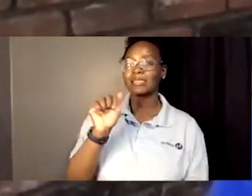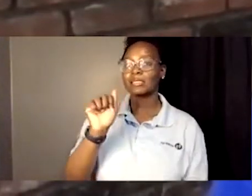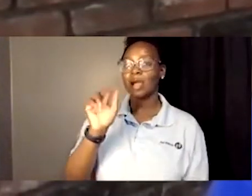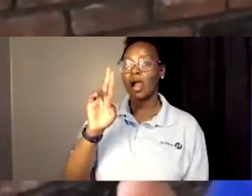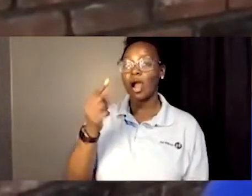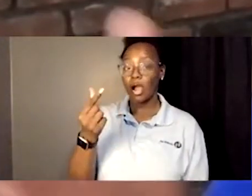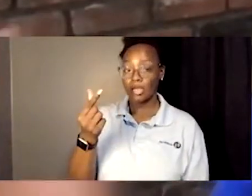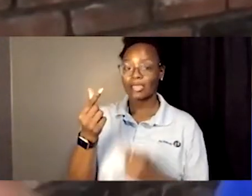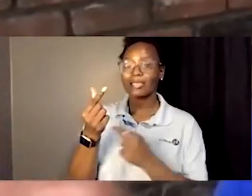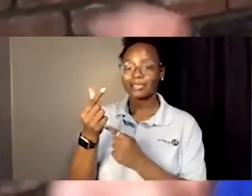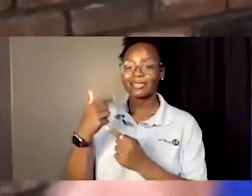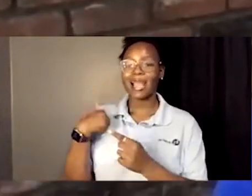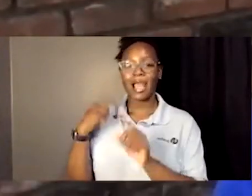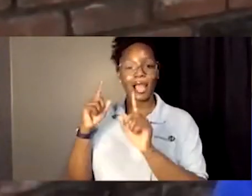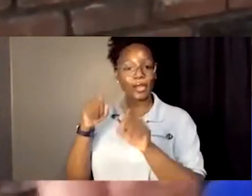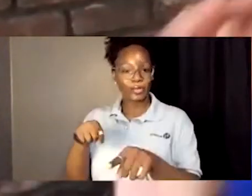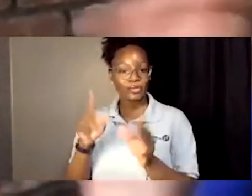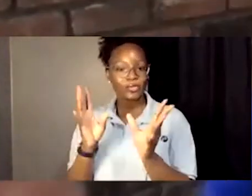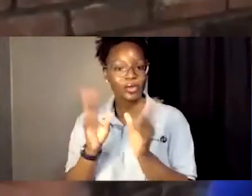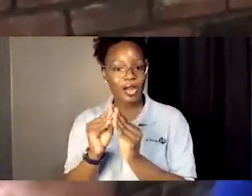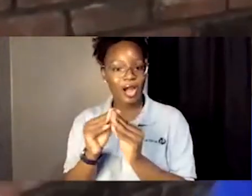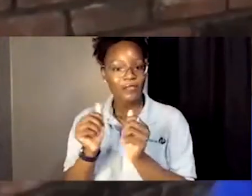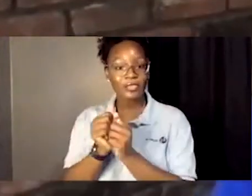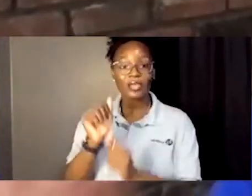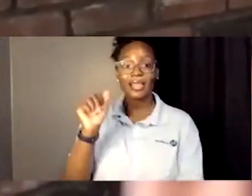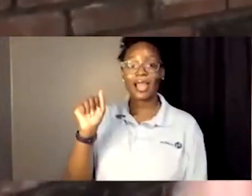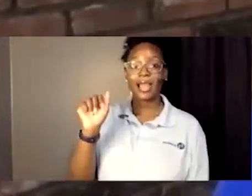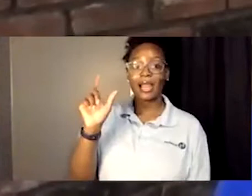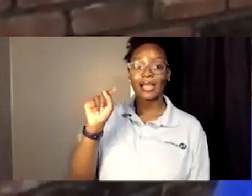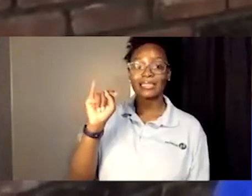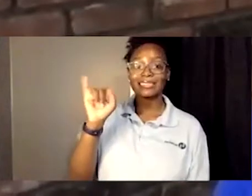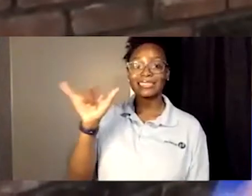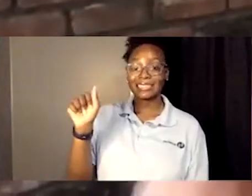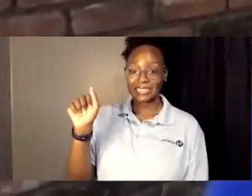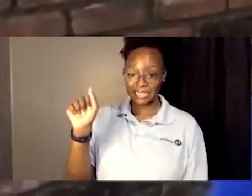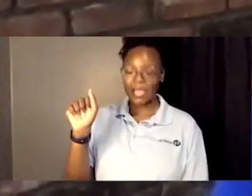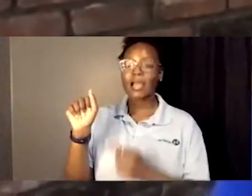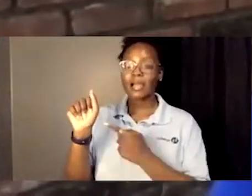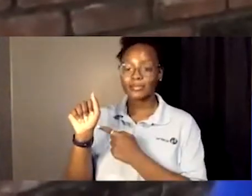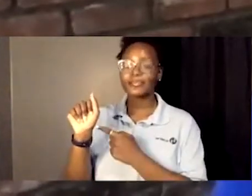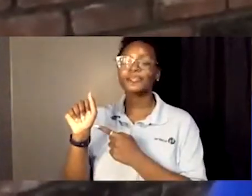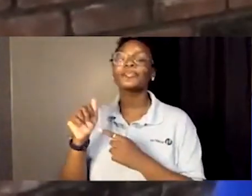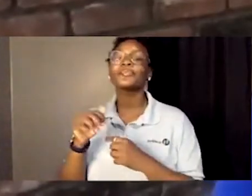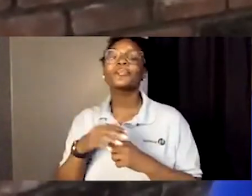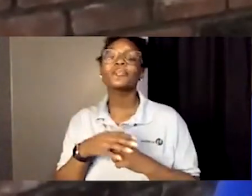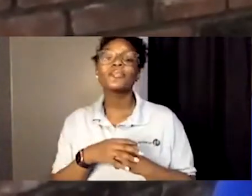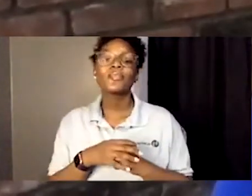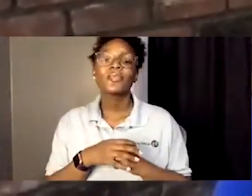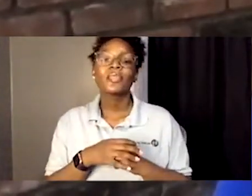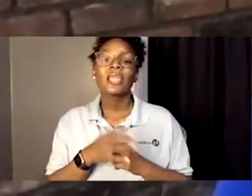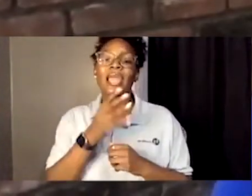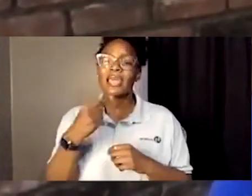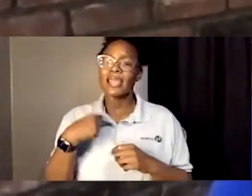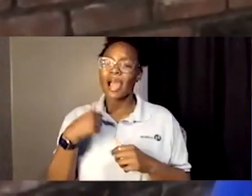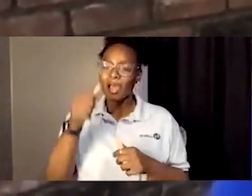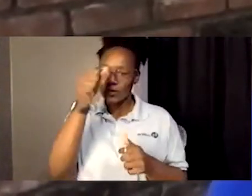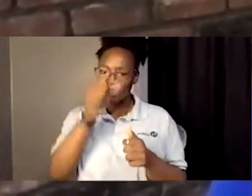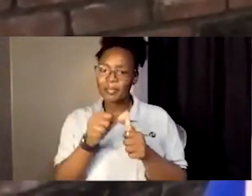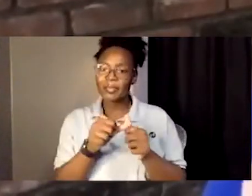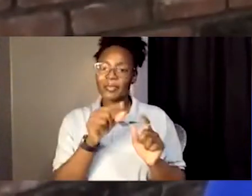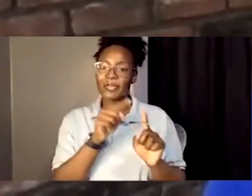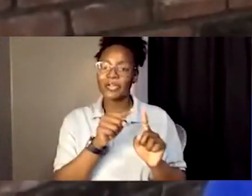who is, currently like a former co-chair of one of the St. Paul chapters. Sorry if that's not true, Rachel. I can't remember if you're still on as